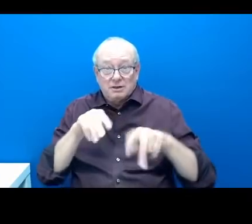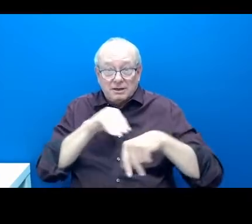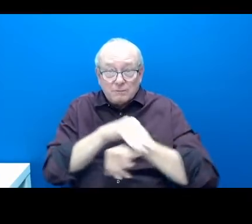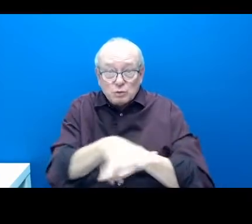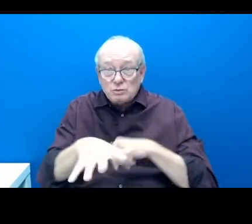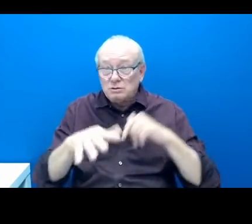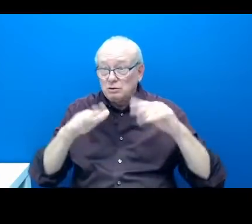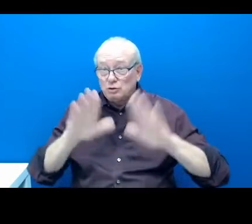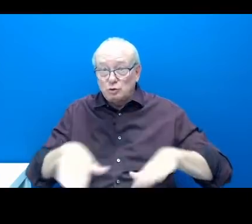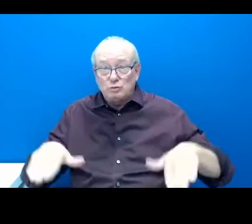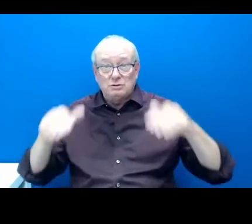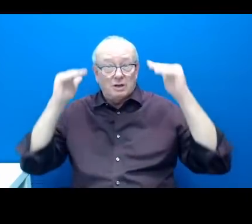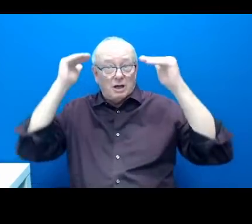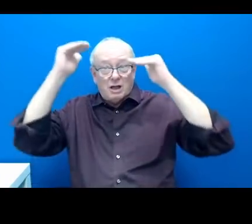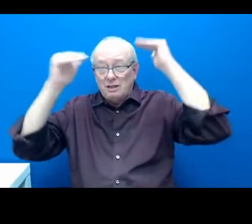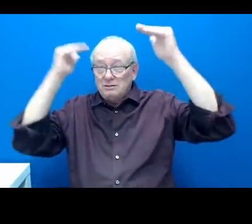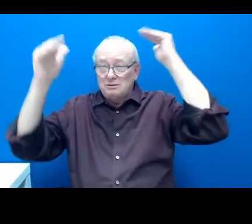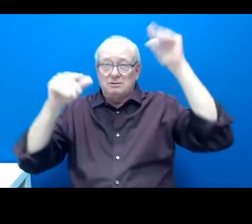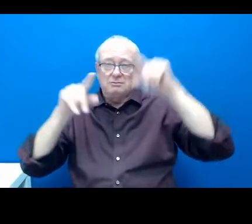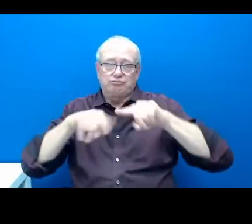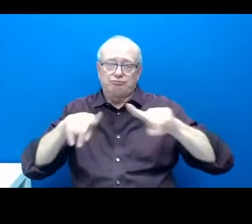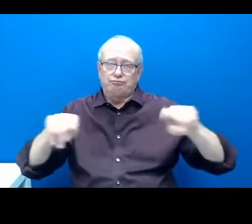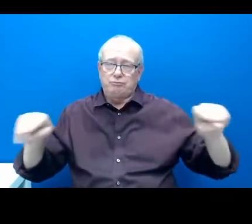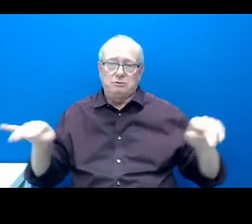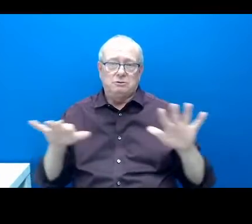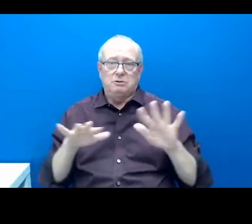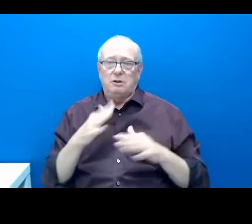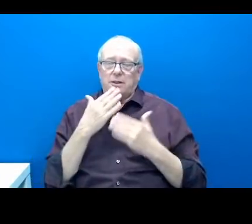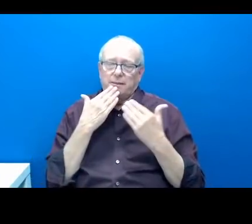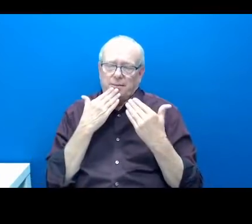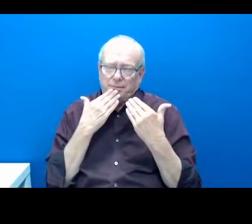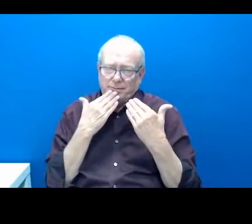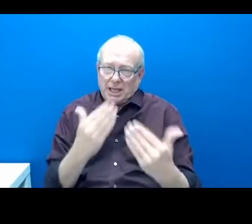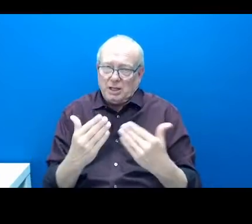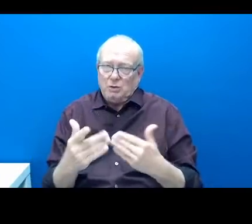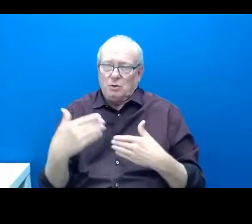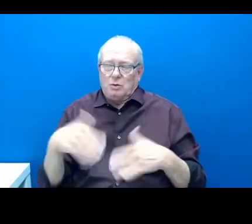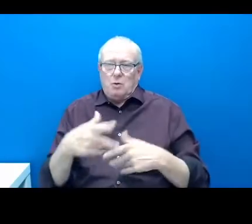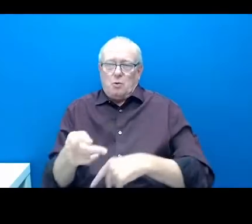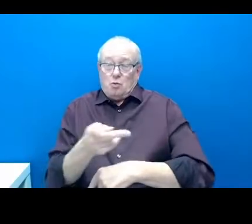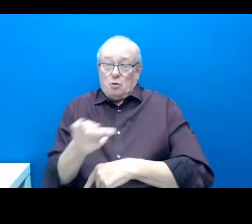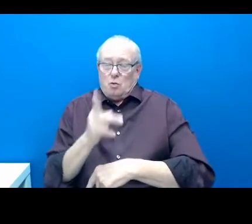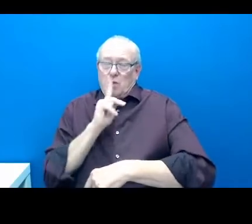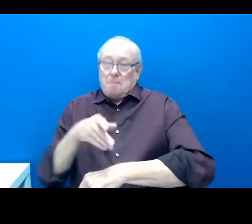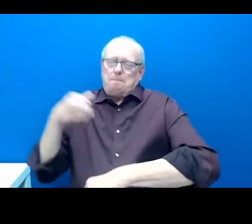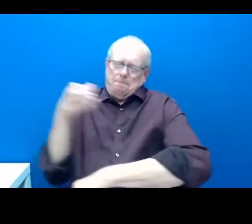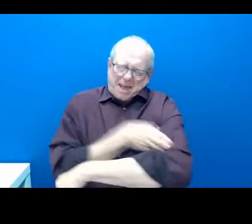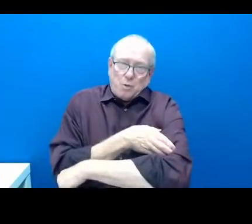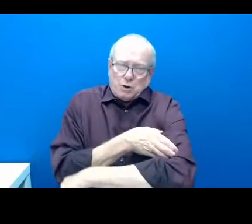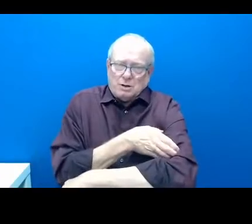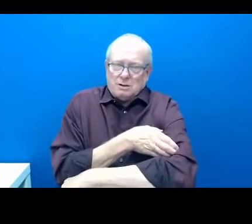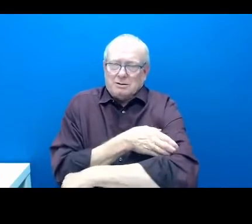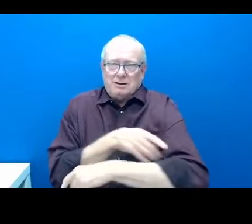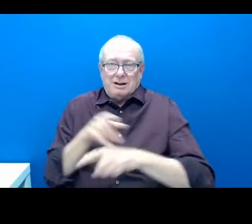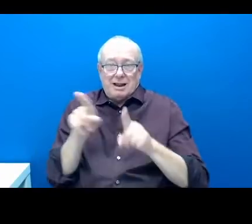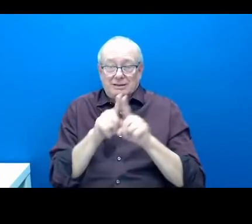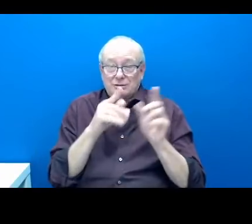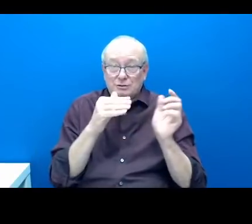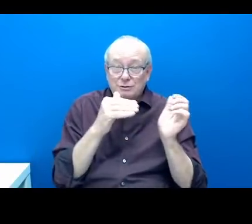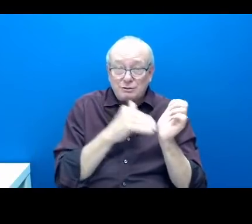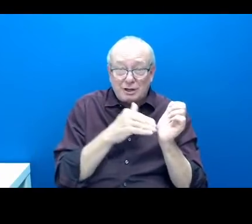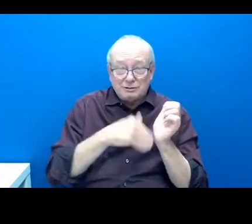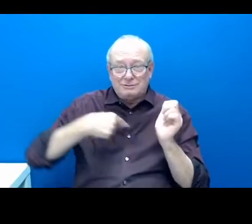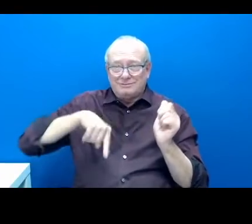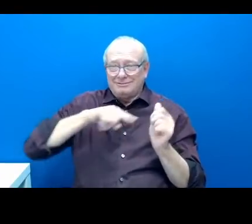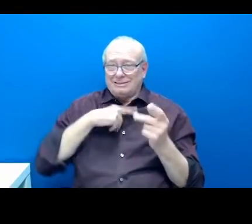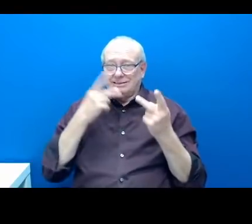adults. And I just want to thank you for that, because it's incredibly powerful. We as physicians, we get to see patients at